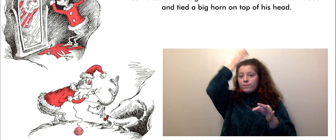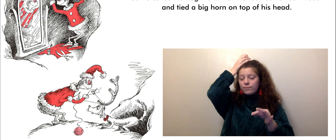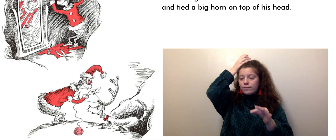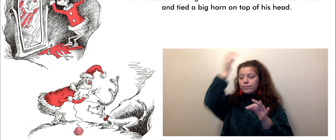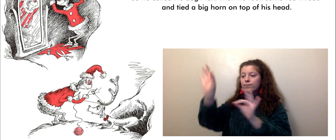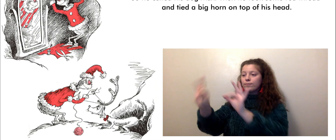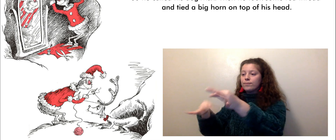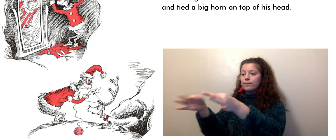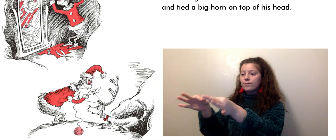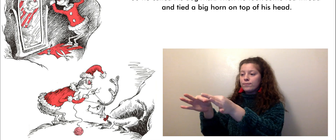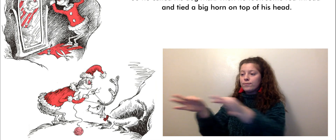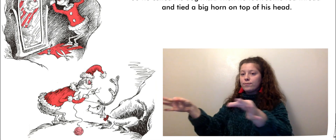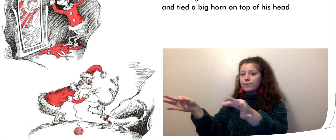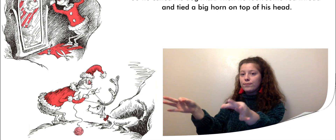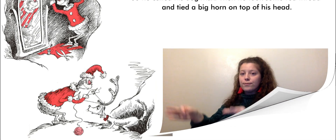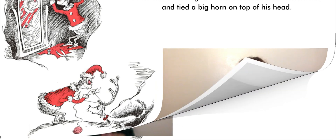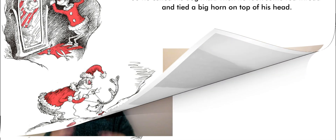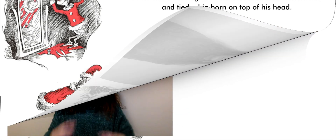head.